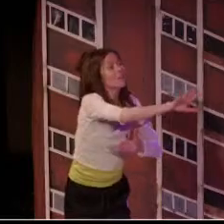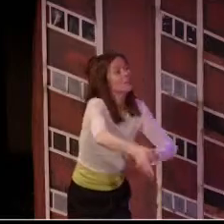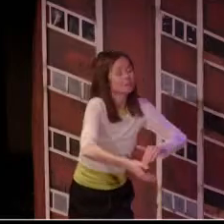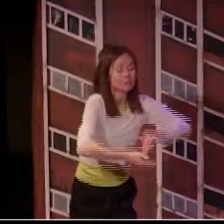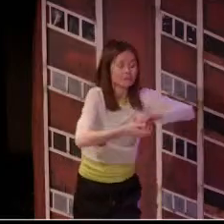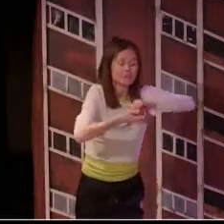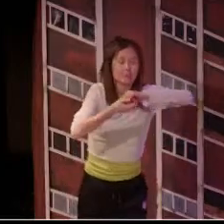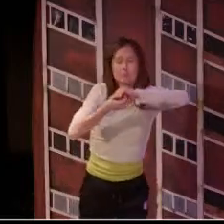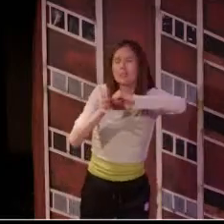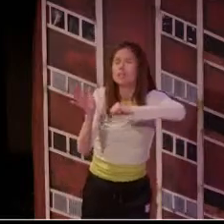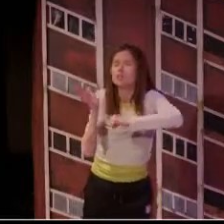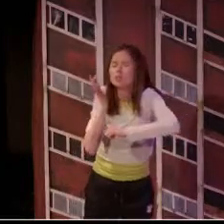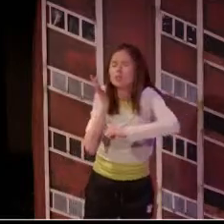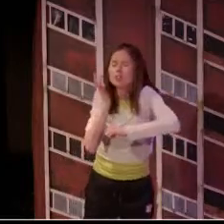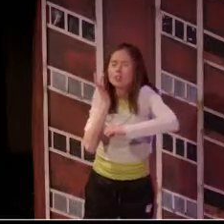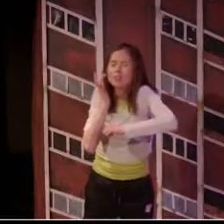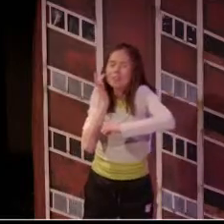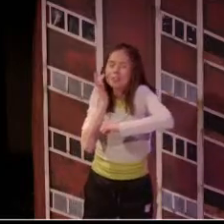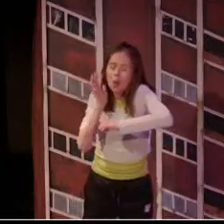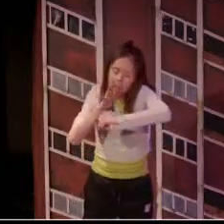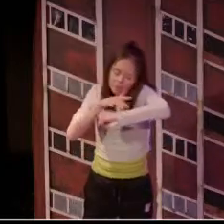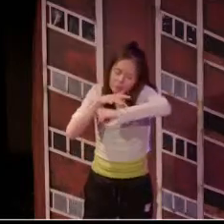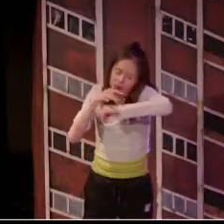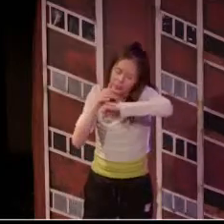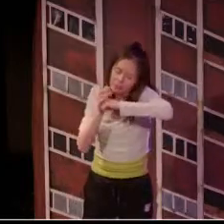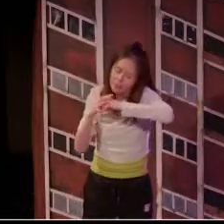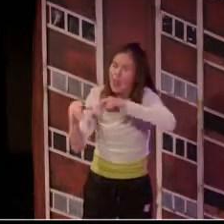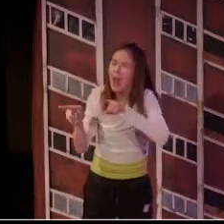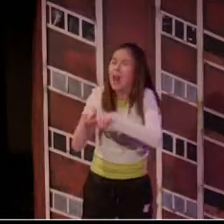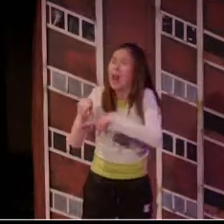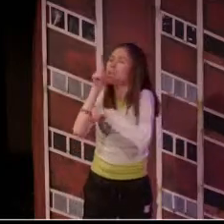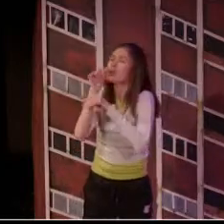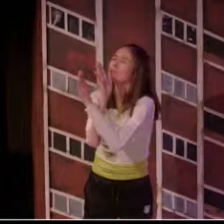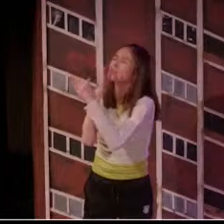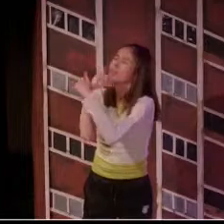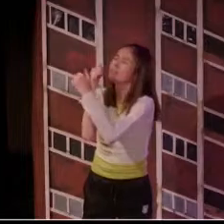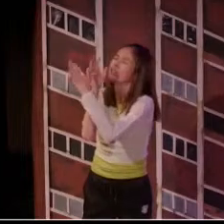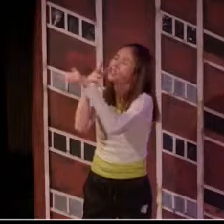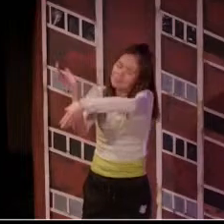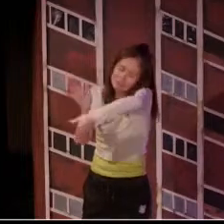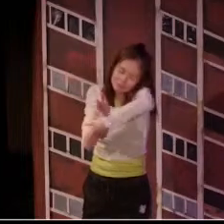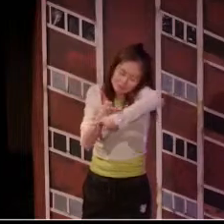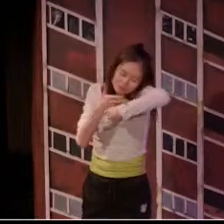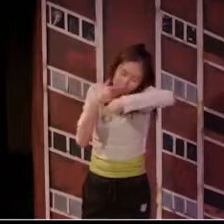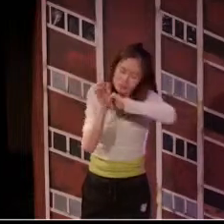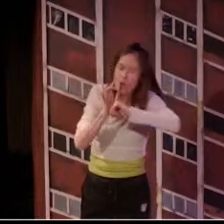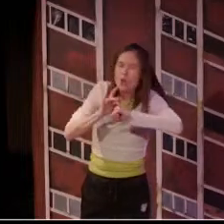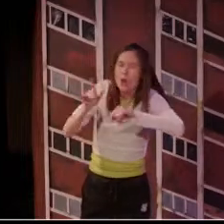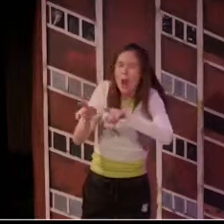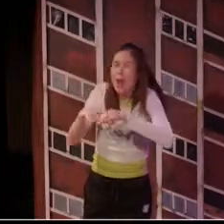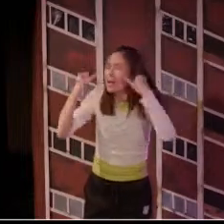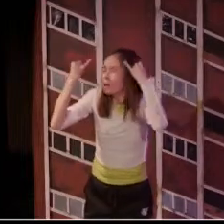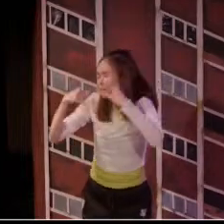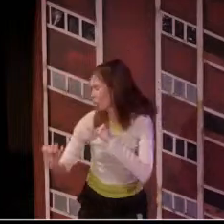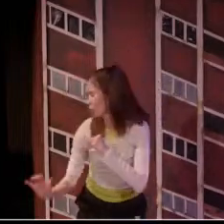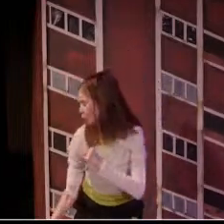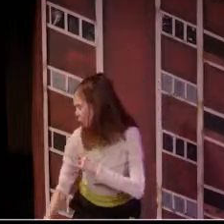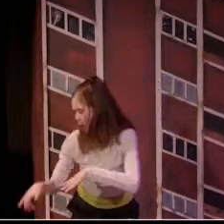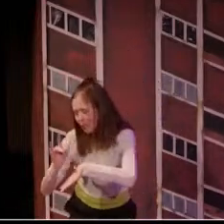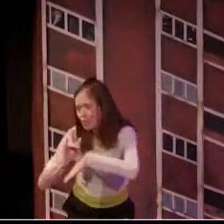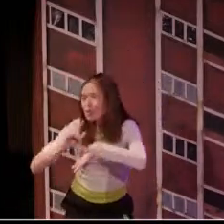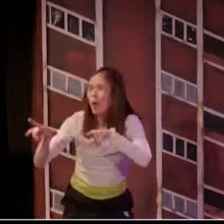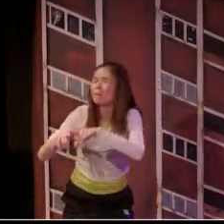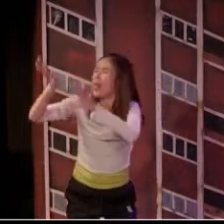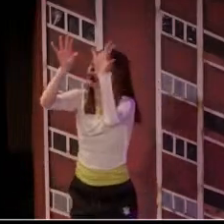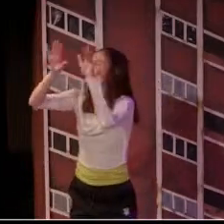as soft as dove's down, or a newborn lamb, or moonlight glow, or powdered snow that's been sifted by